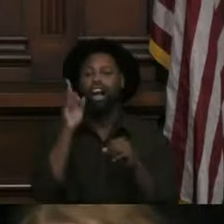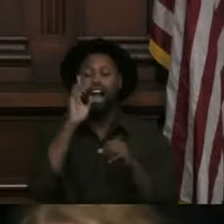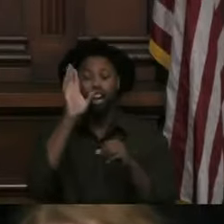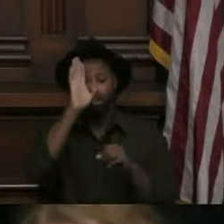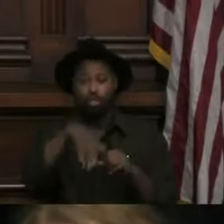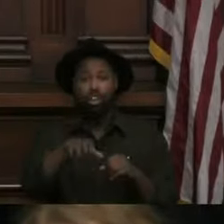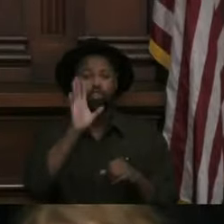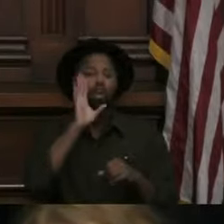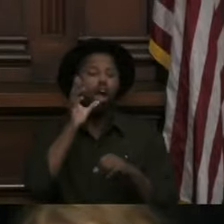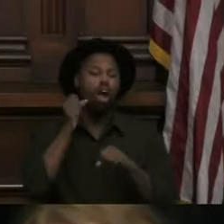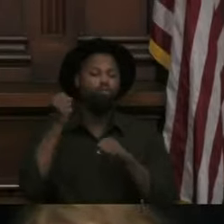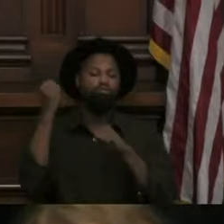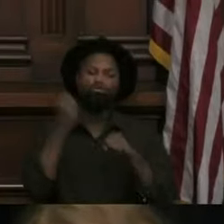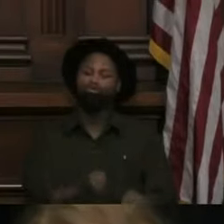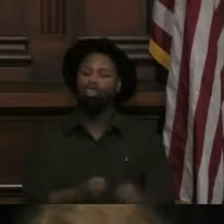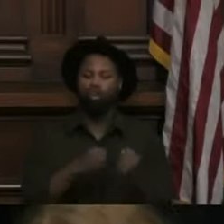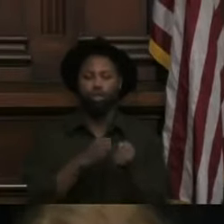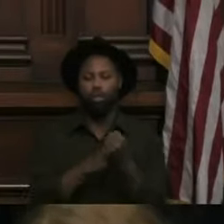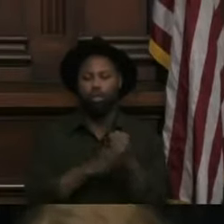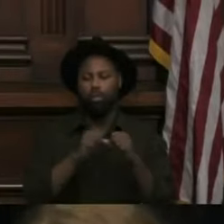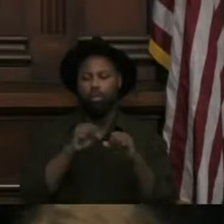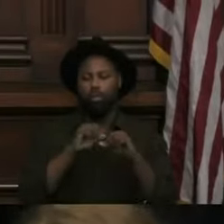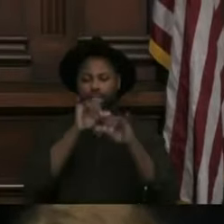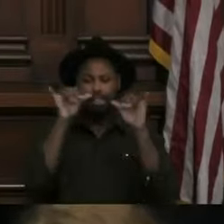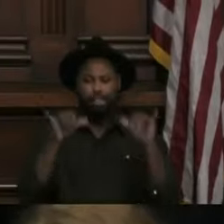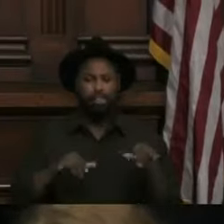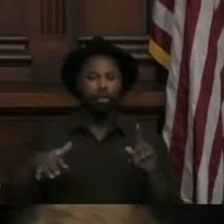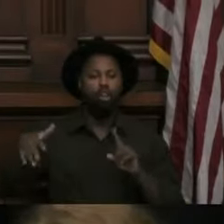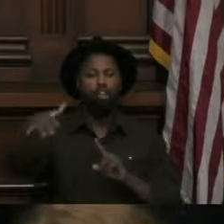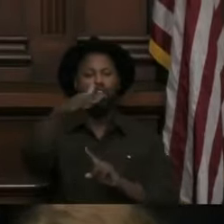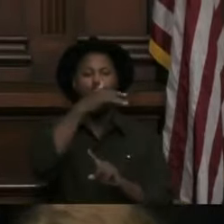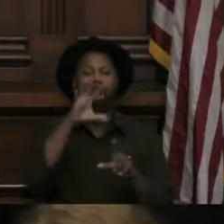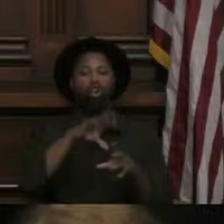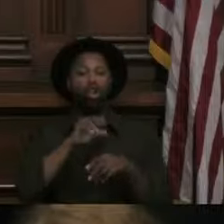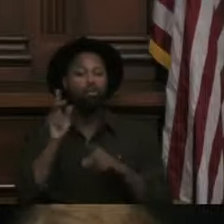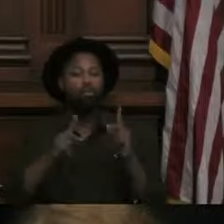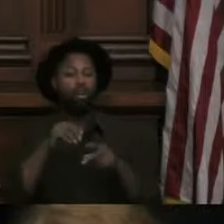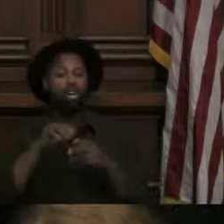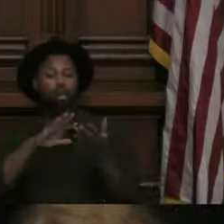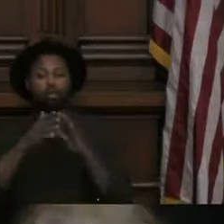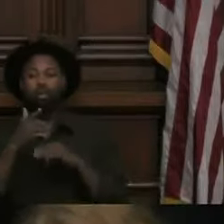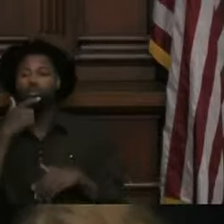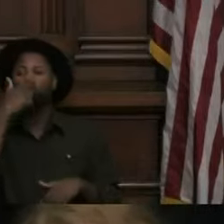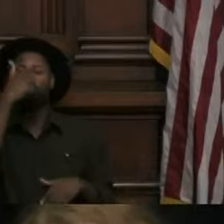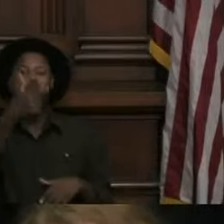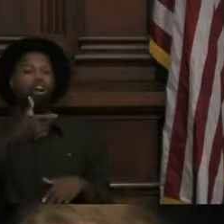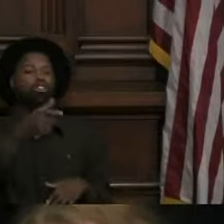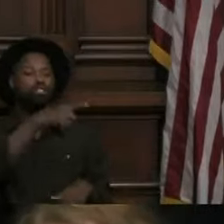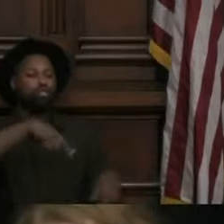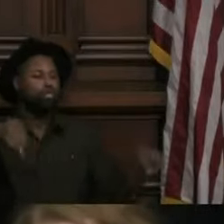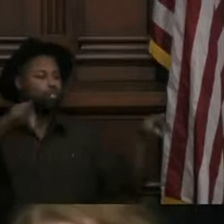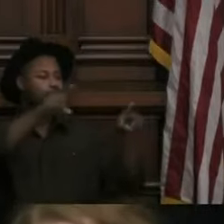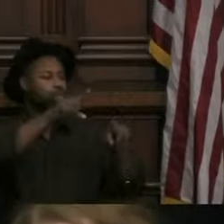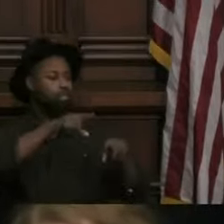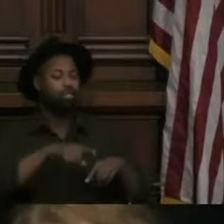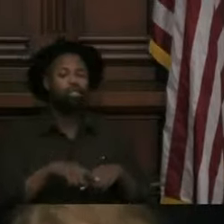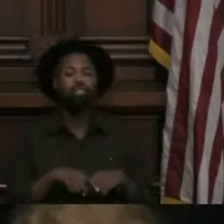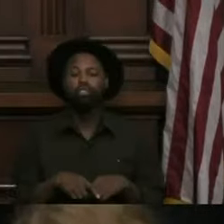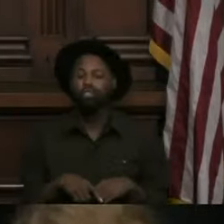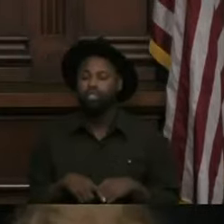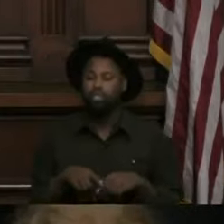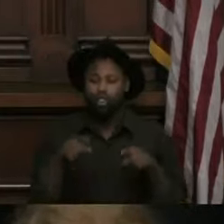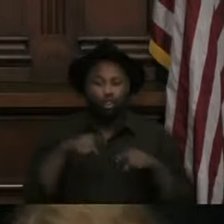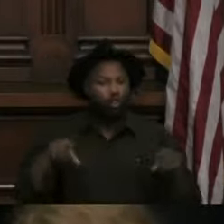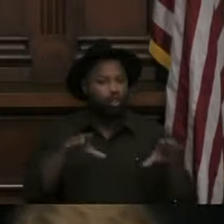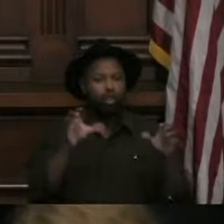have a strong support system all around you, including those of us in the community who are watching you from afar. You can do